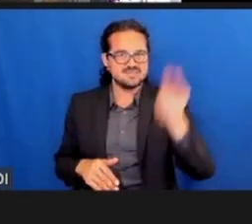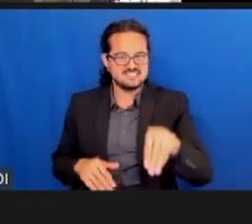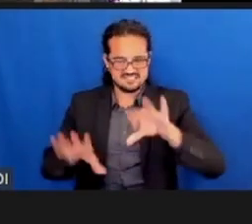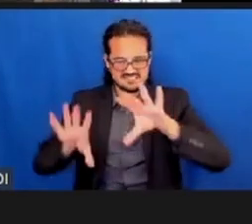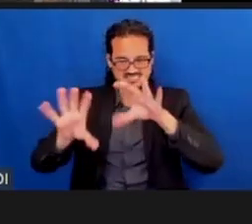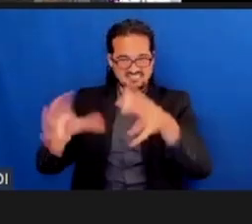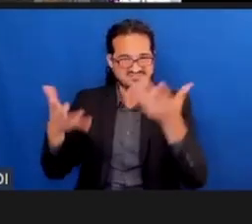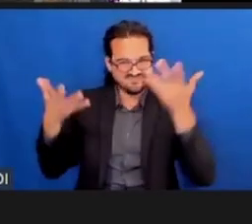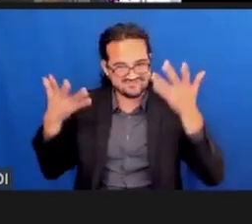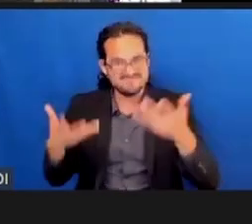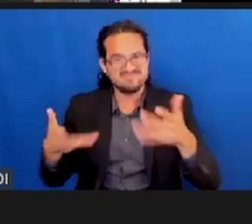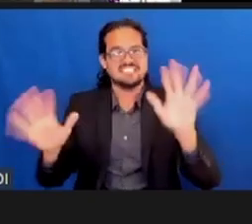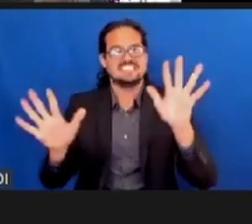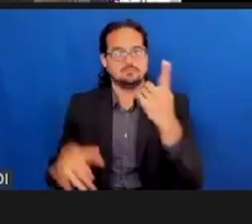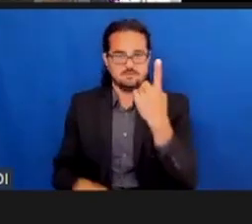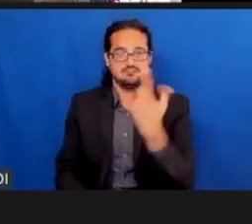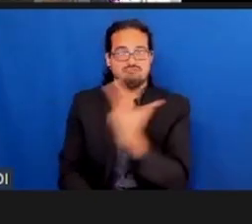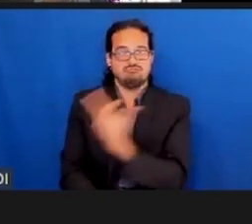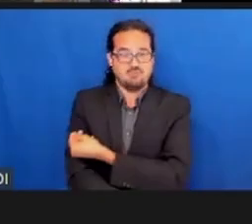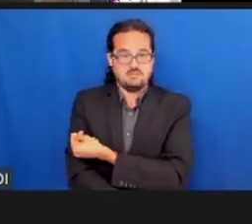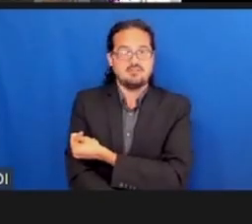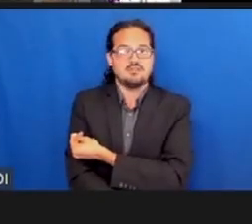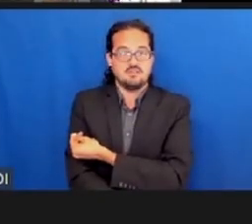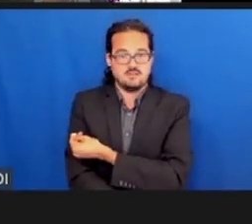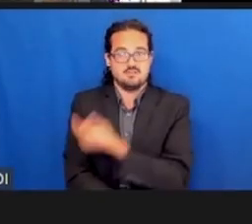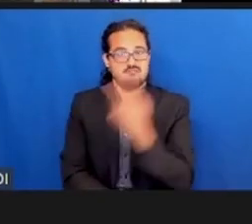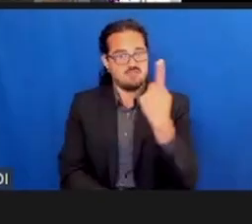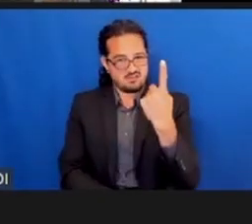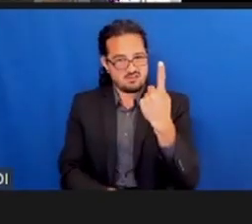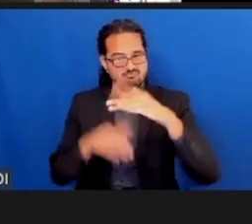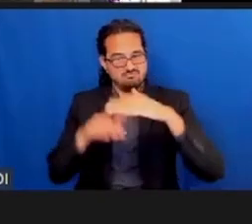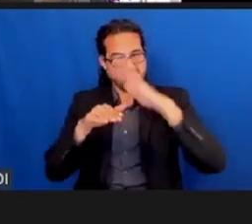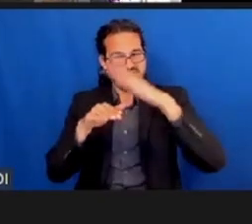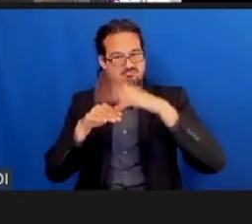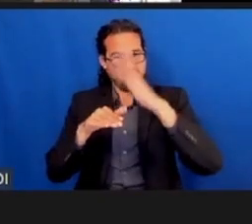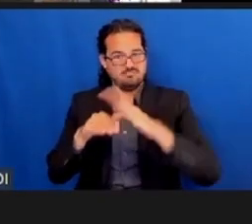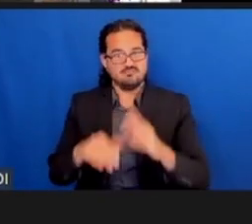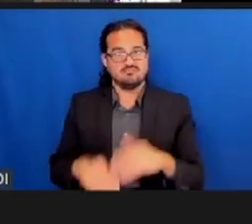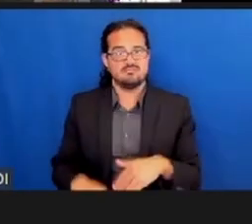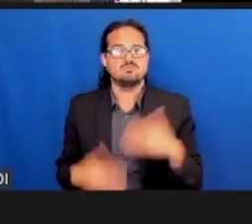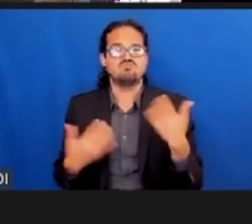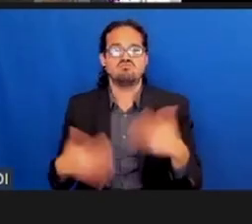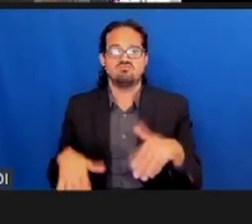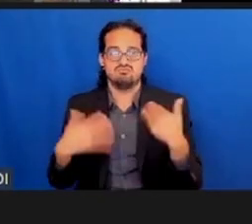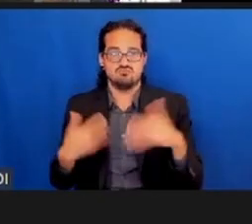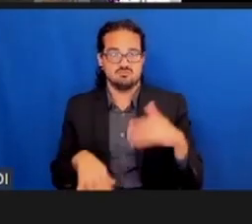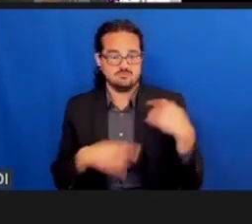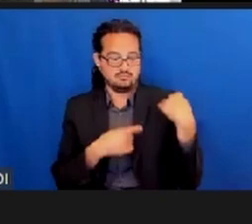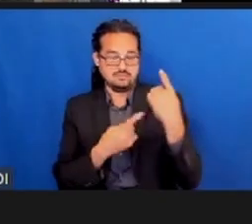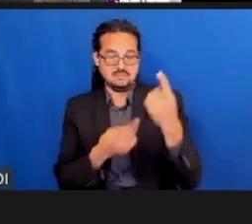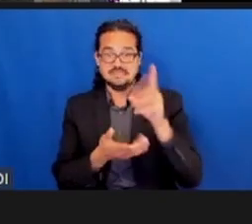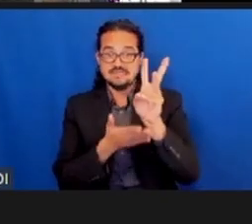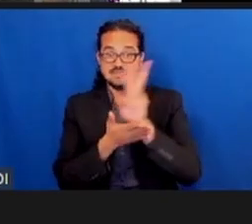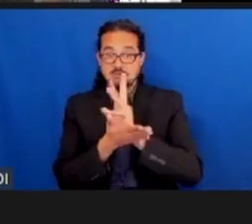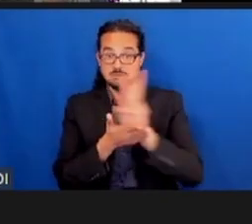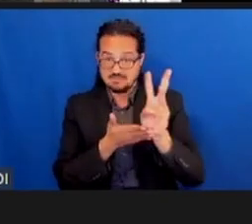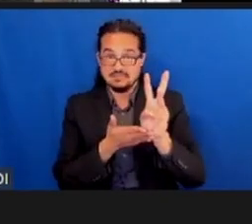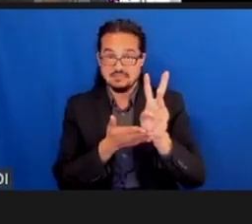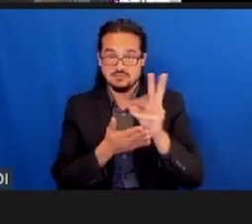Importantly, the two deaths we've had in Marin over the past 6 weeks, both of those individuals were not